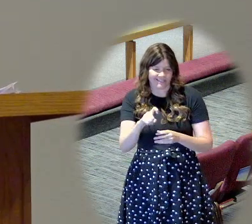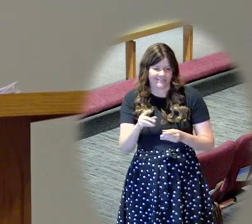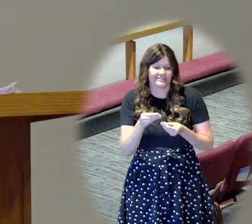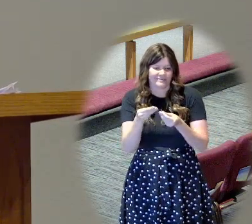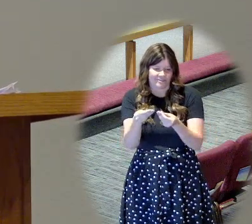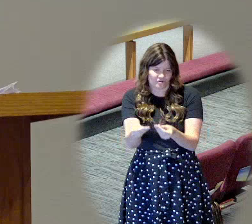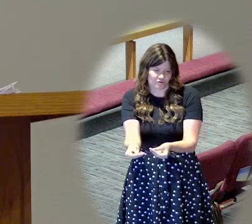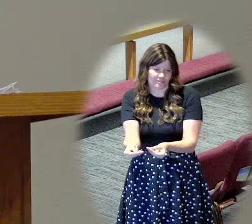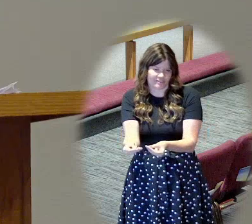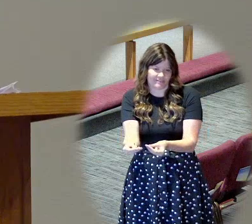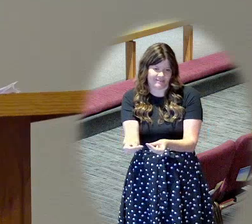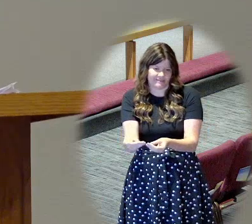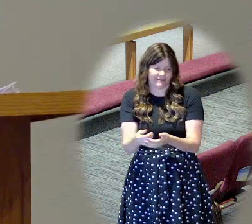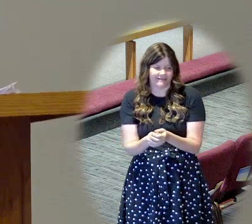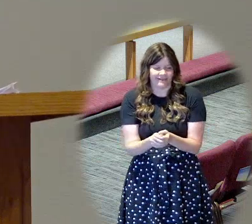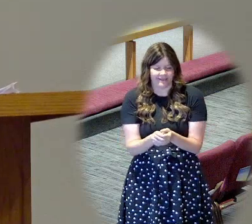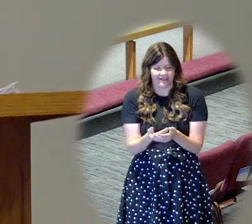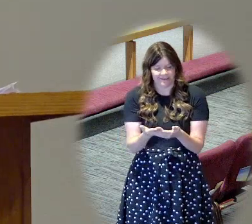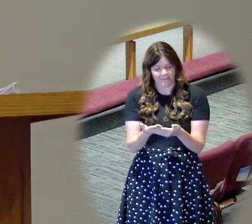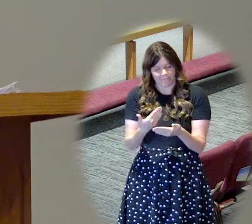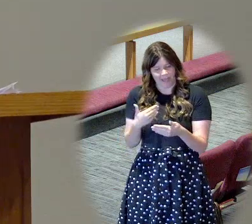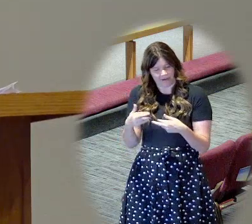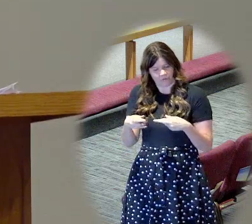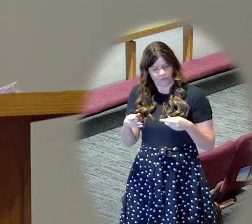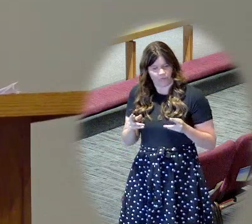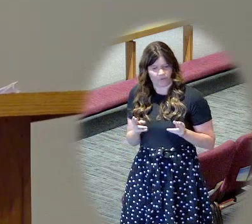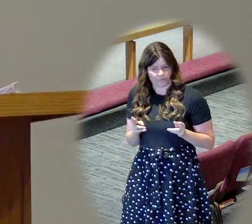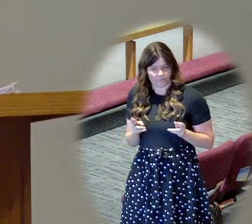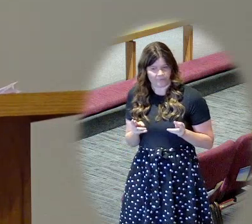Crouched in the back.